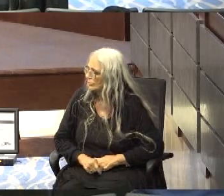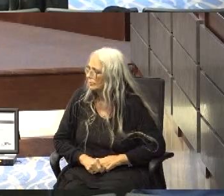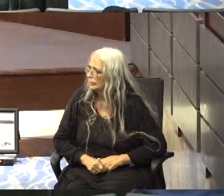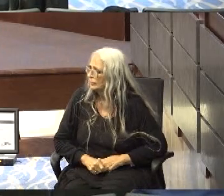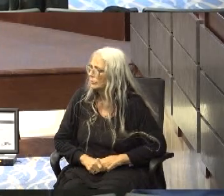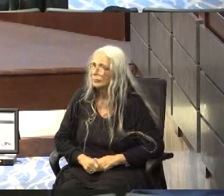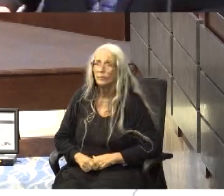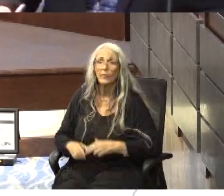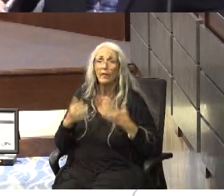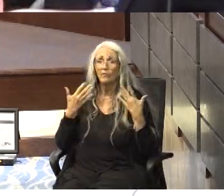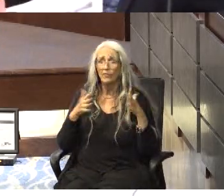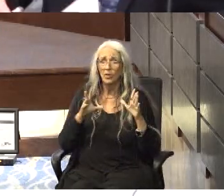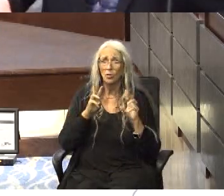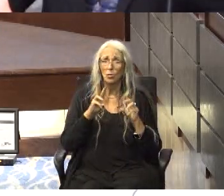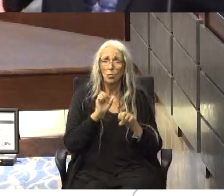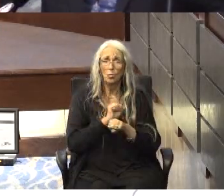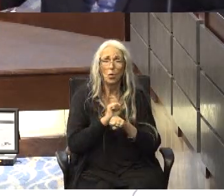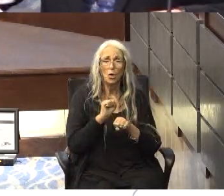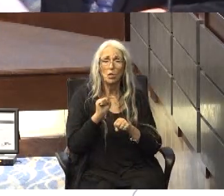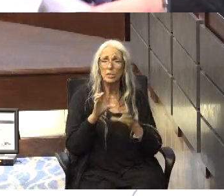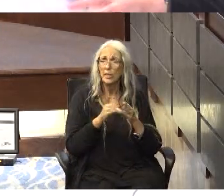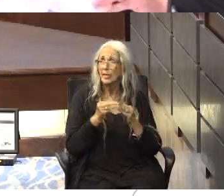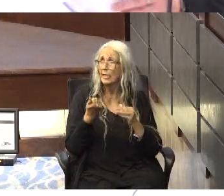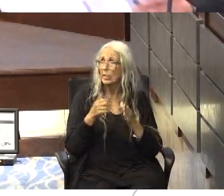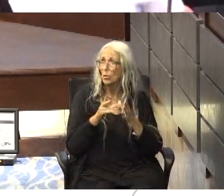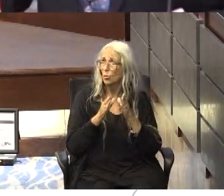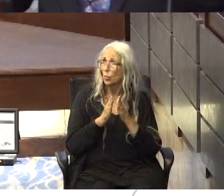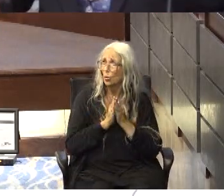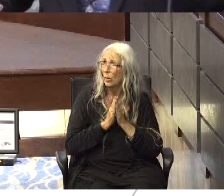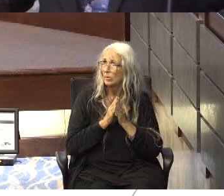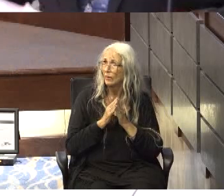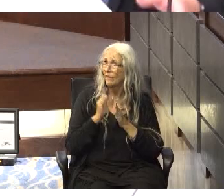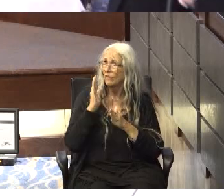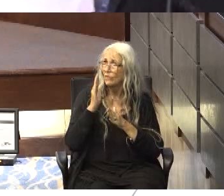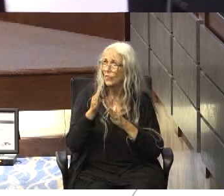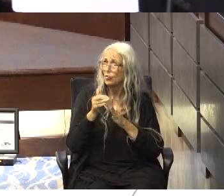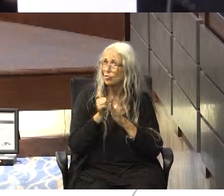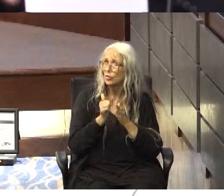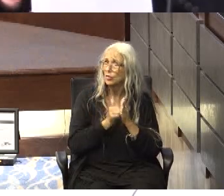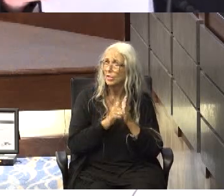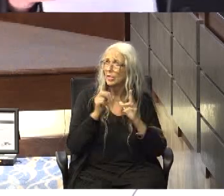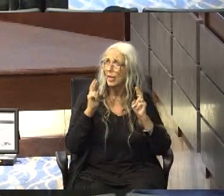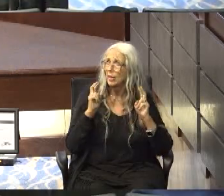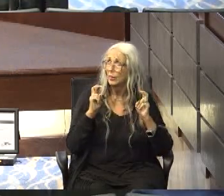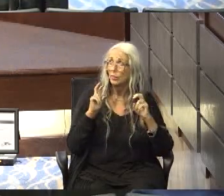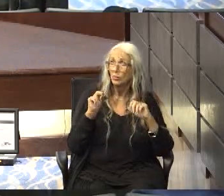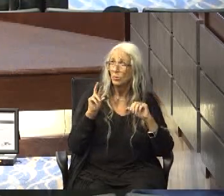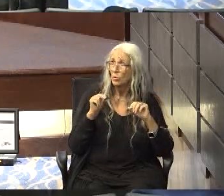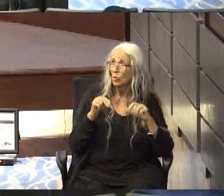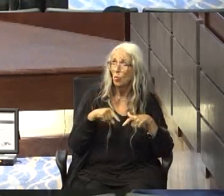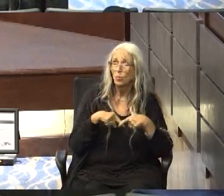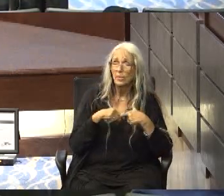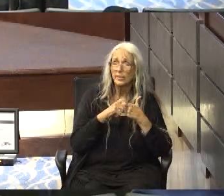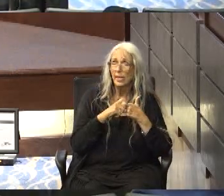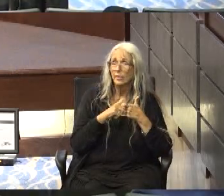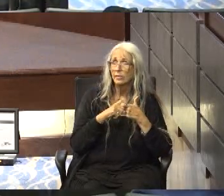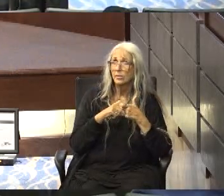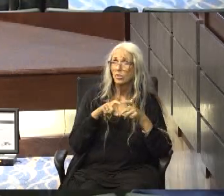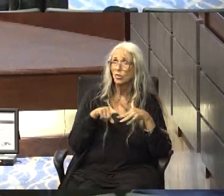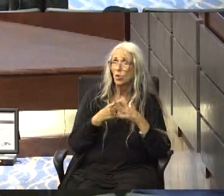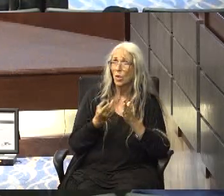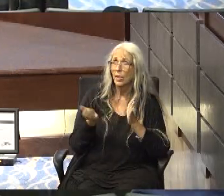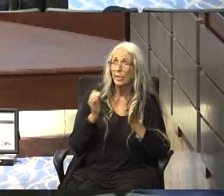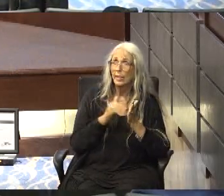I believe that's all of our work sessions. So are there any requests for future agenda items? If not, we will recess the work session and reconvene for